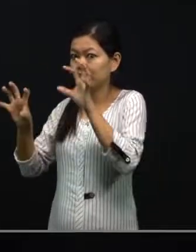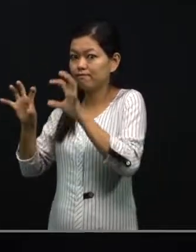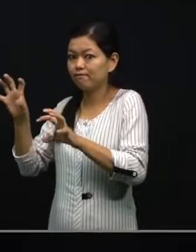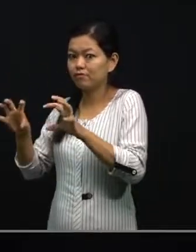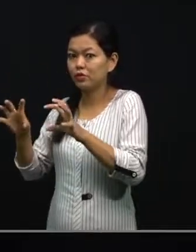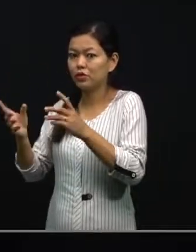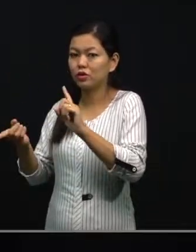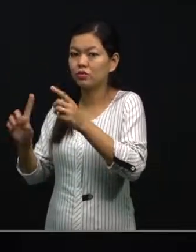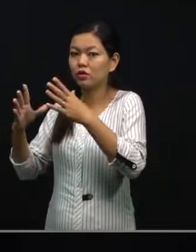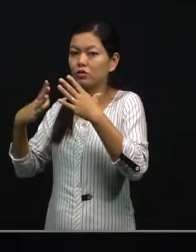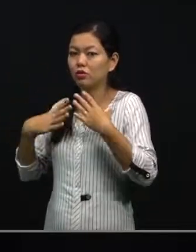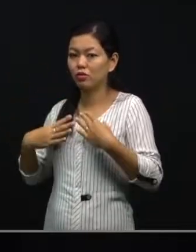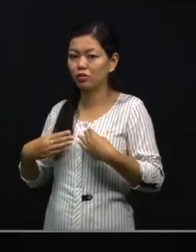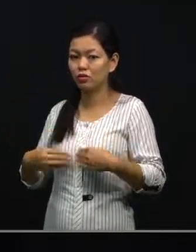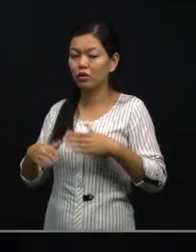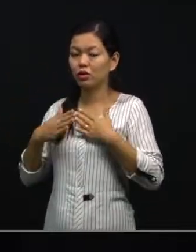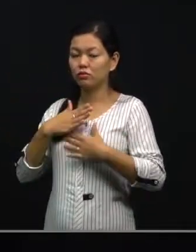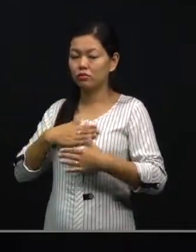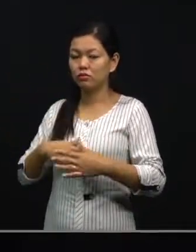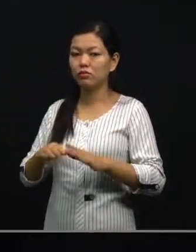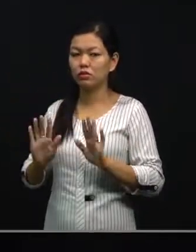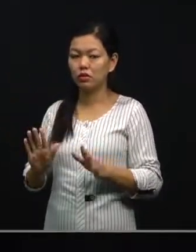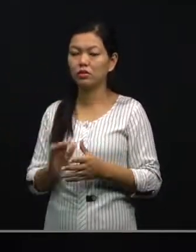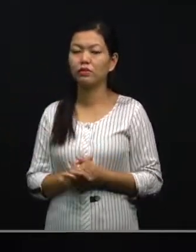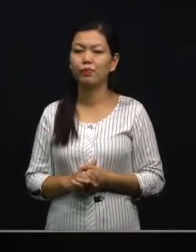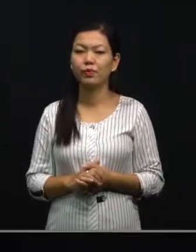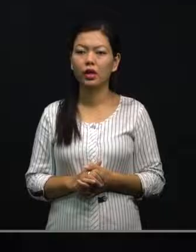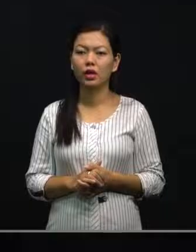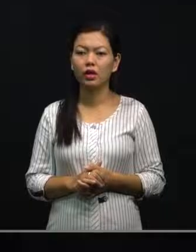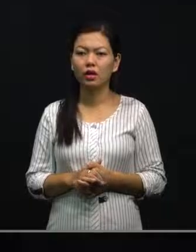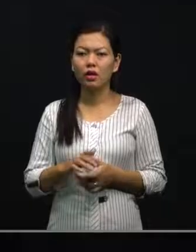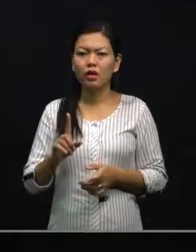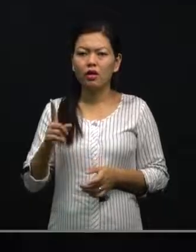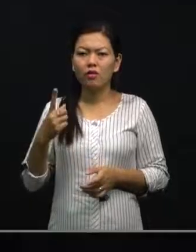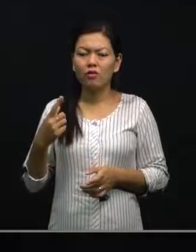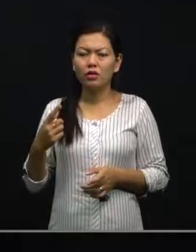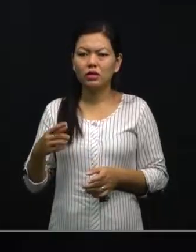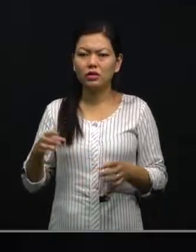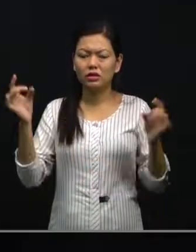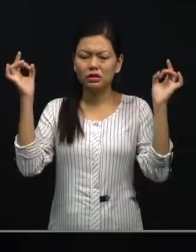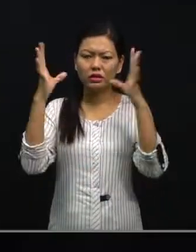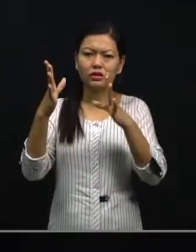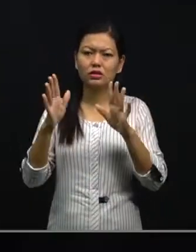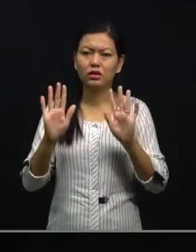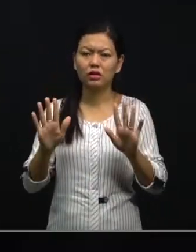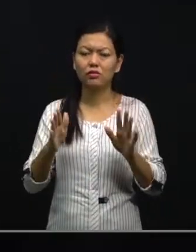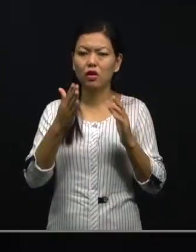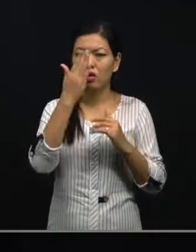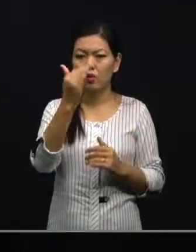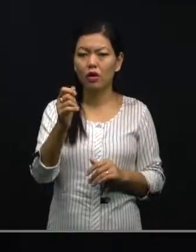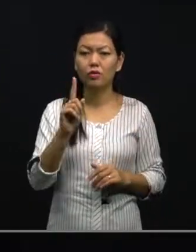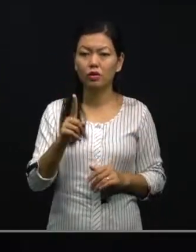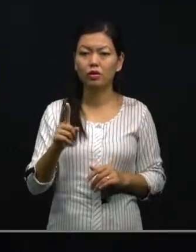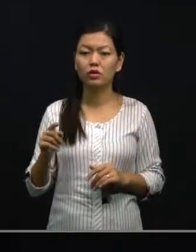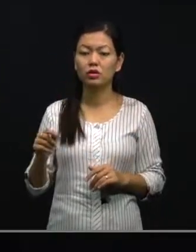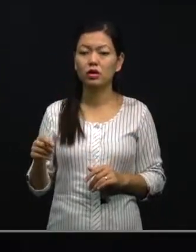not able to cook, the wife was not able to provide him with the right kind of clothes for the right occasion, and so on. So though out in a fit of